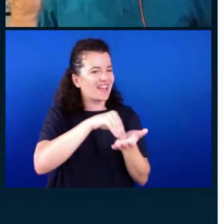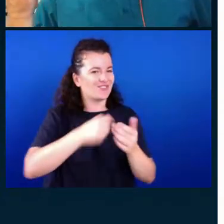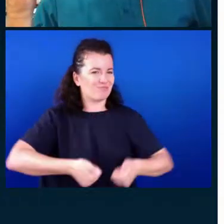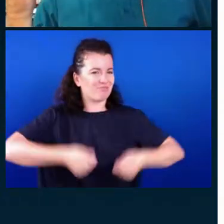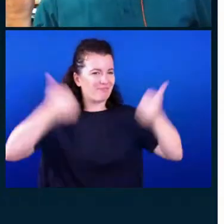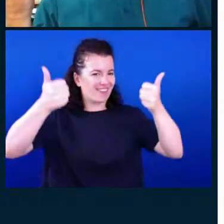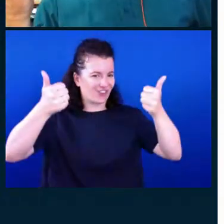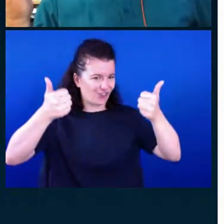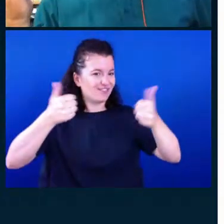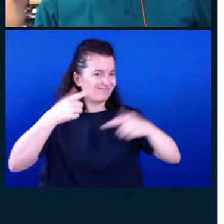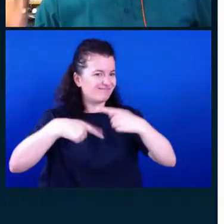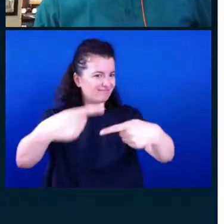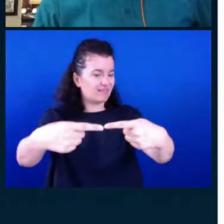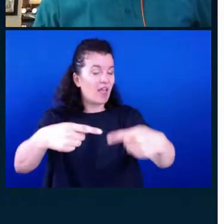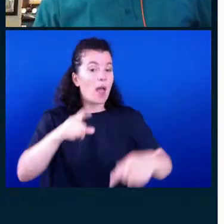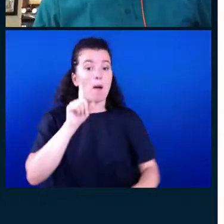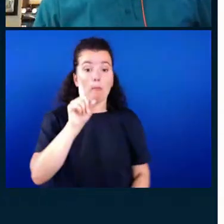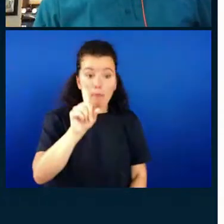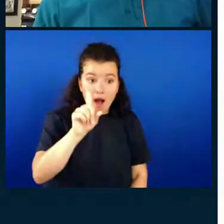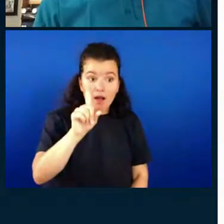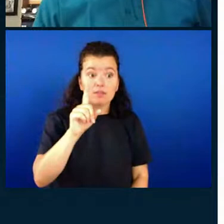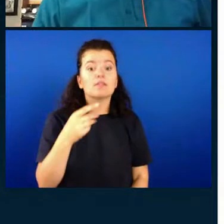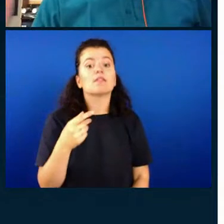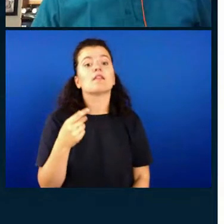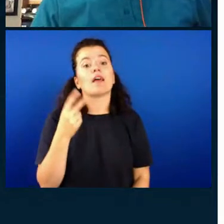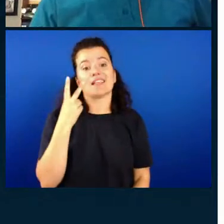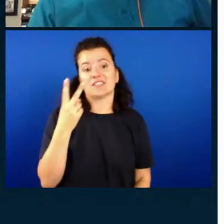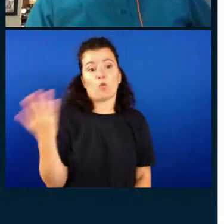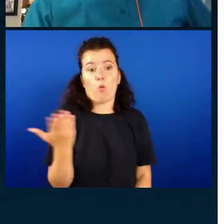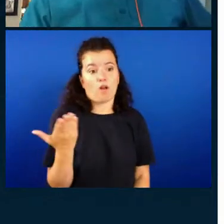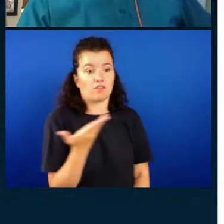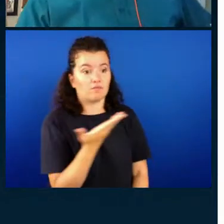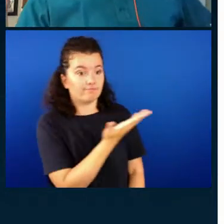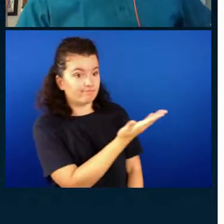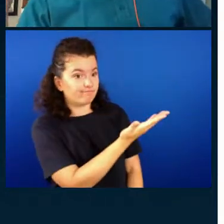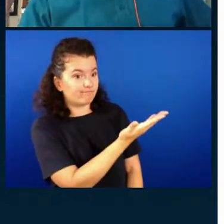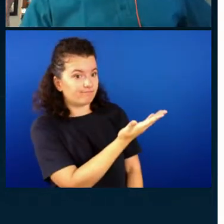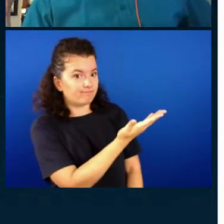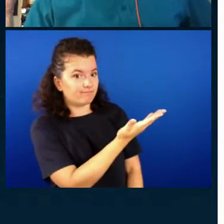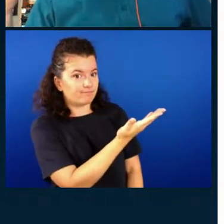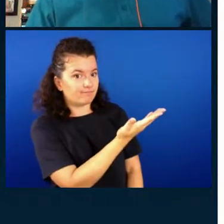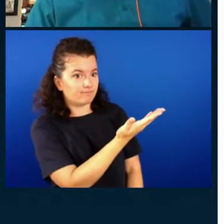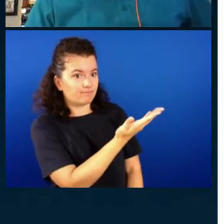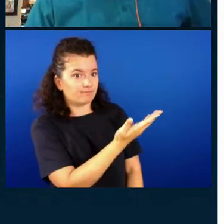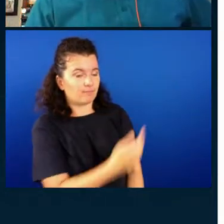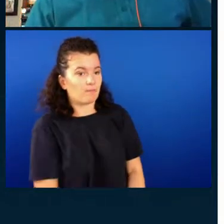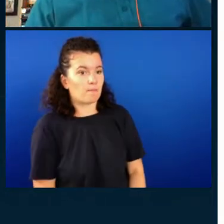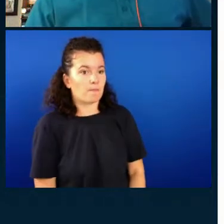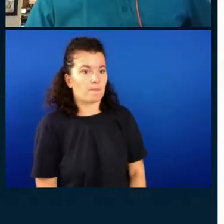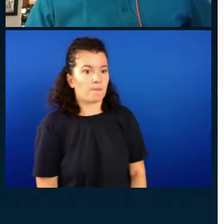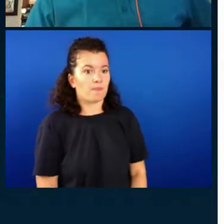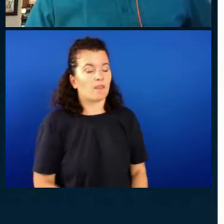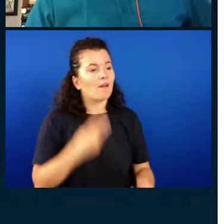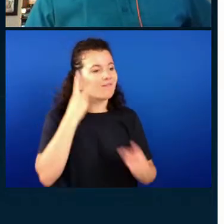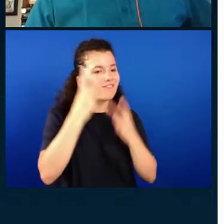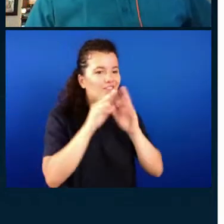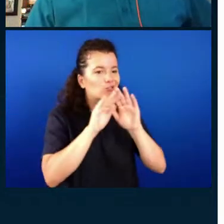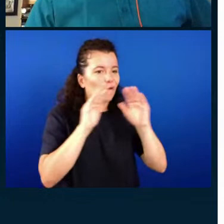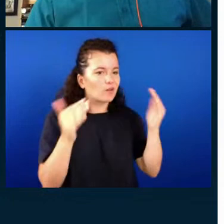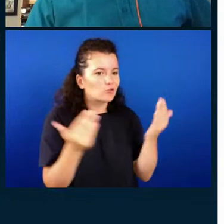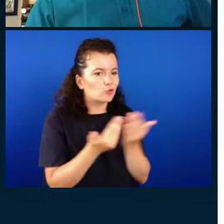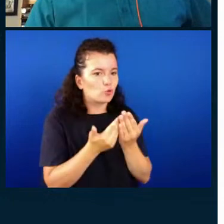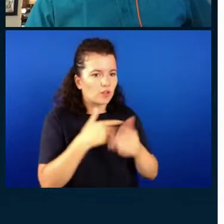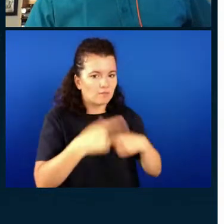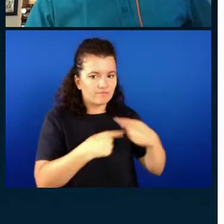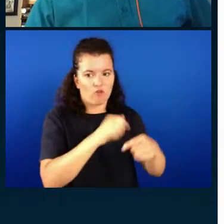very simple thing that you run into is they were doing things like running Visual Studio for their